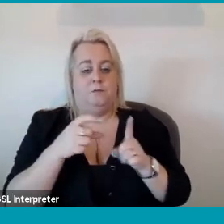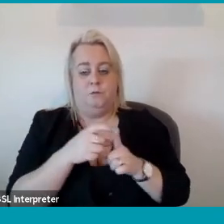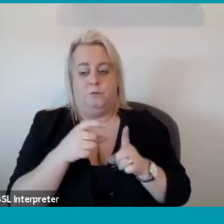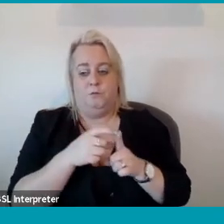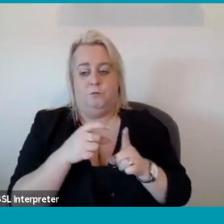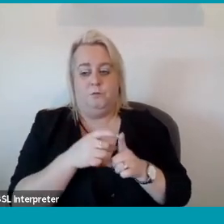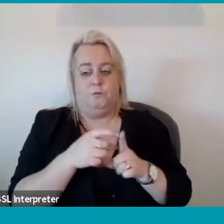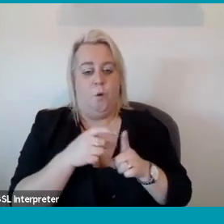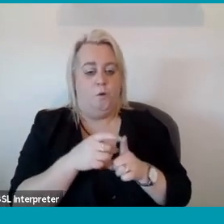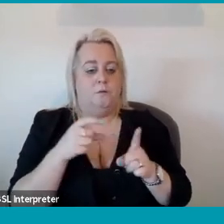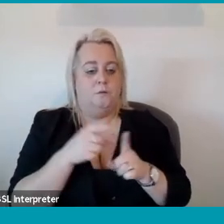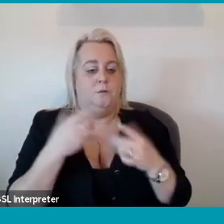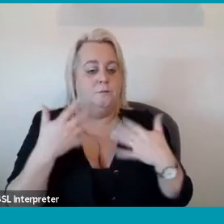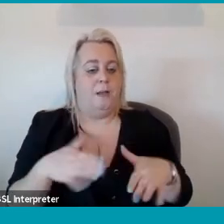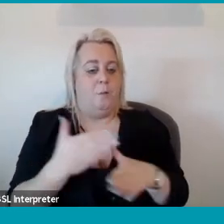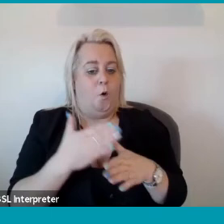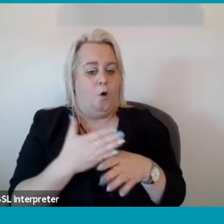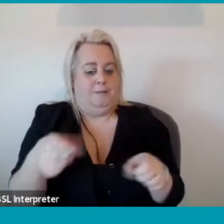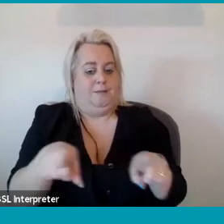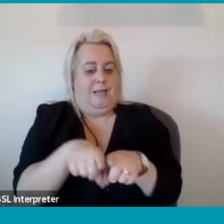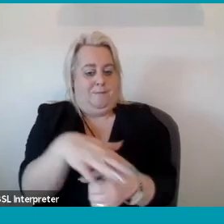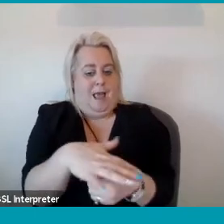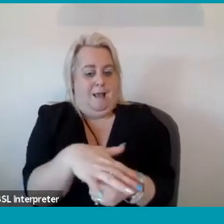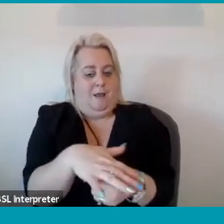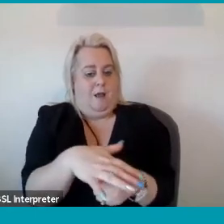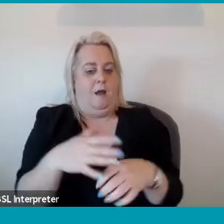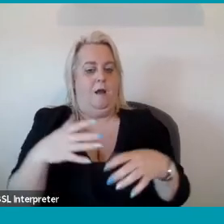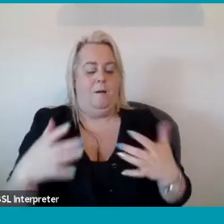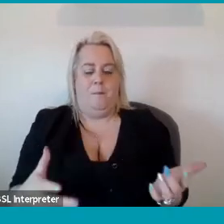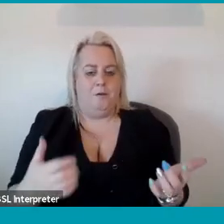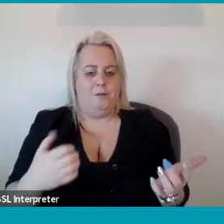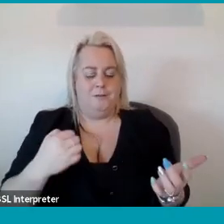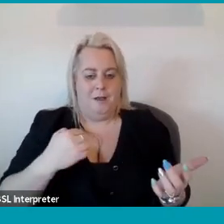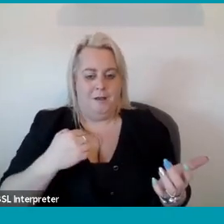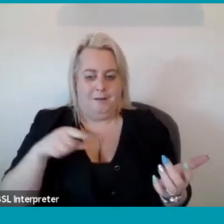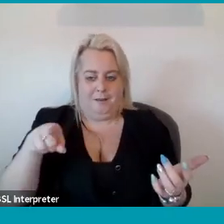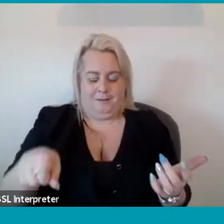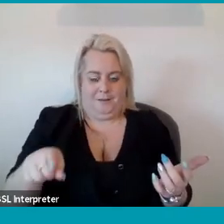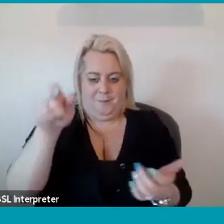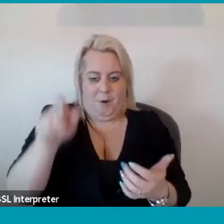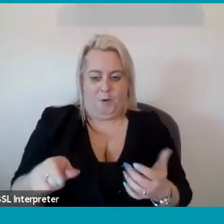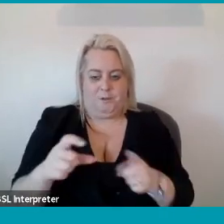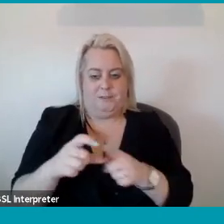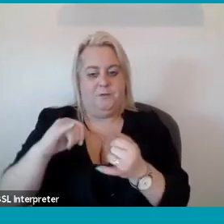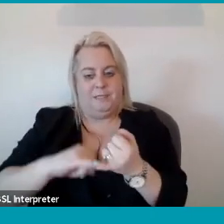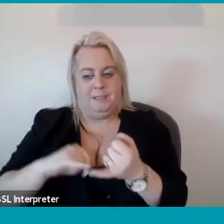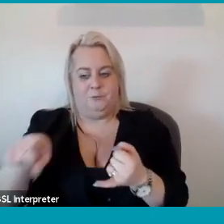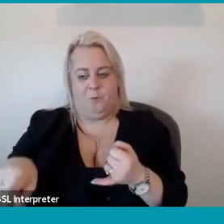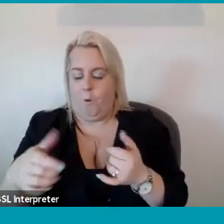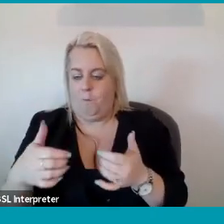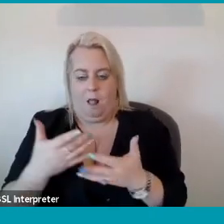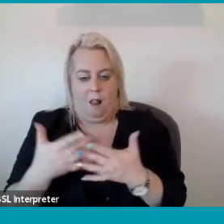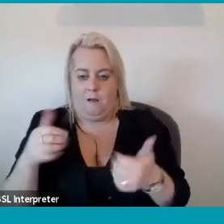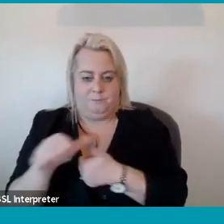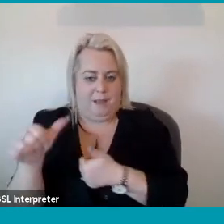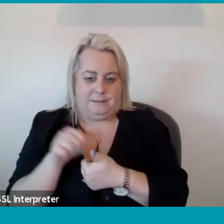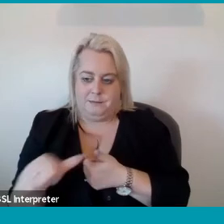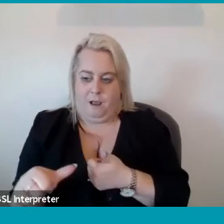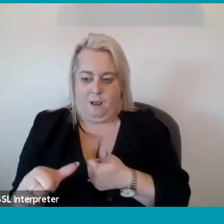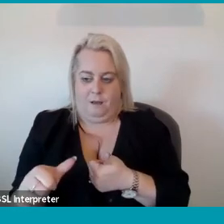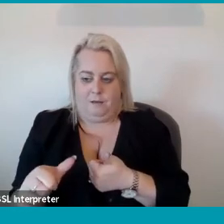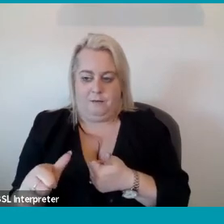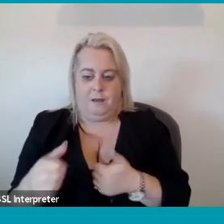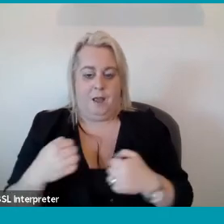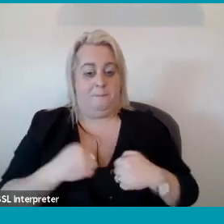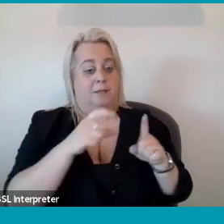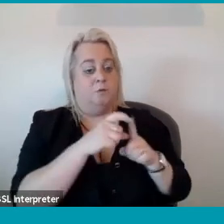guy was so much better than they would have been, because for him, it was his career, whereas for them, it was kind of a means to an end. And I'm sure they did their job